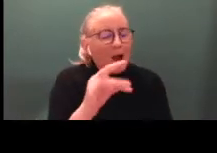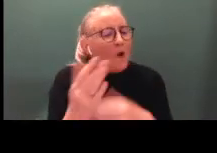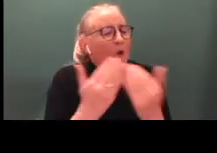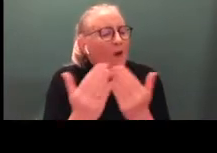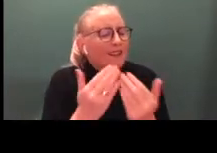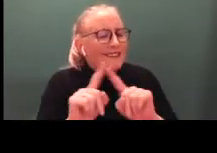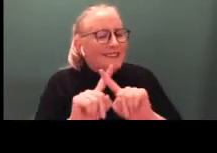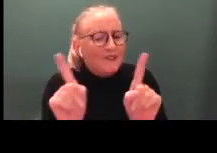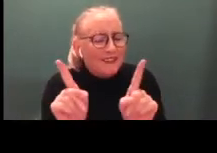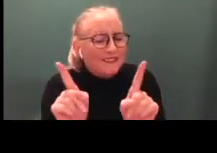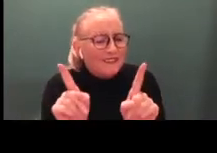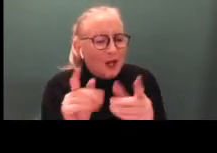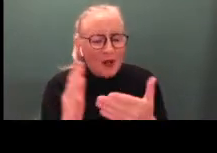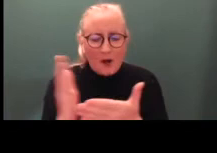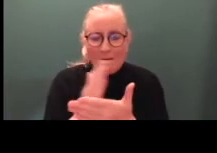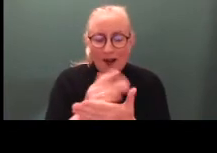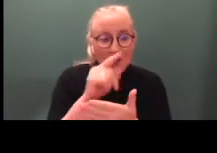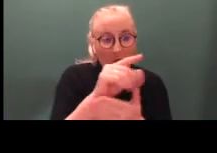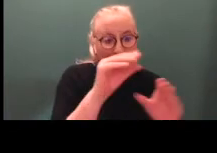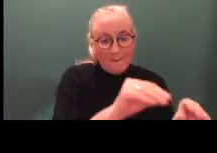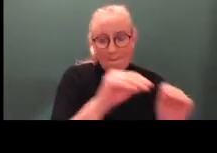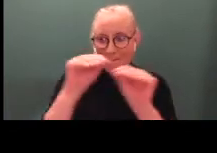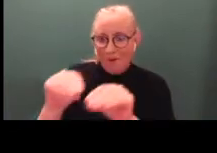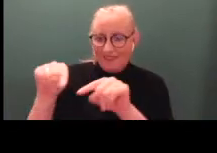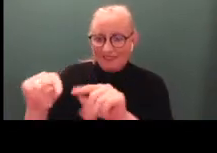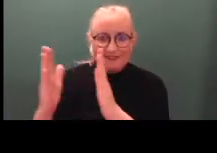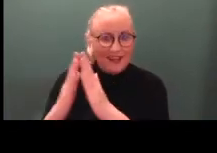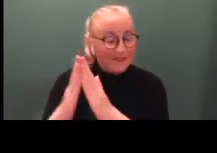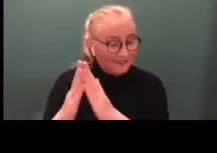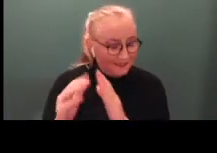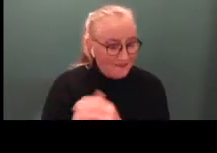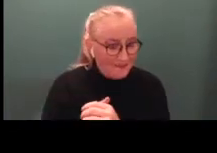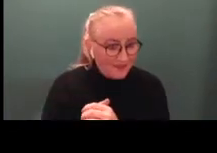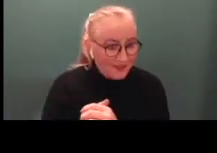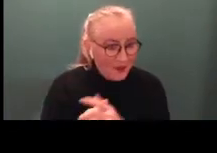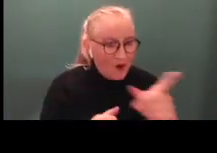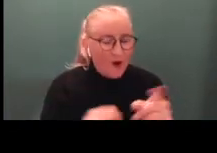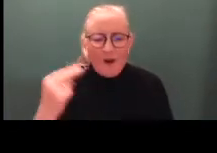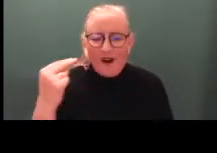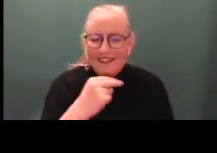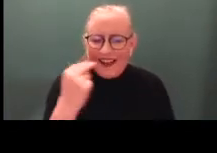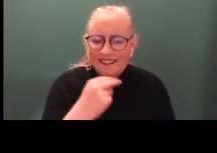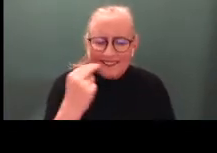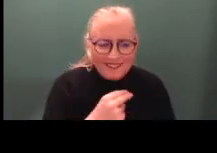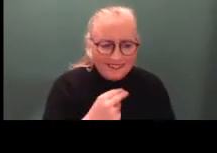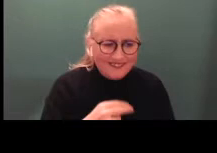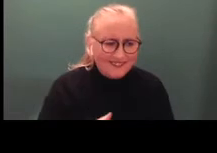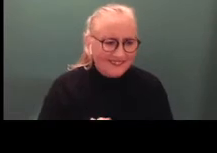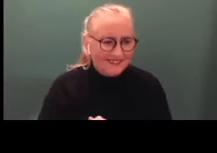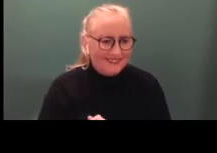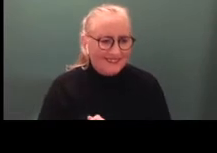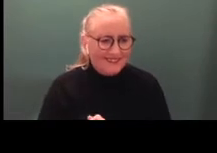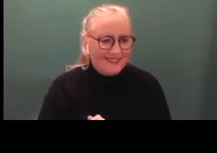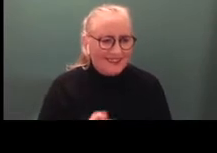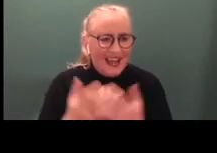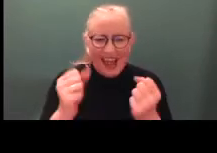difference since you moved from Aris Tracta to Rockwell? It's less crowded. You have more choice. You